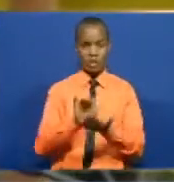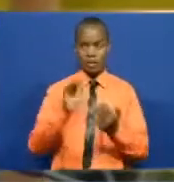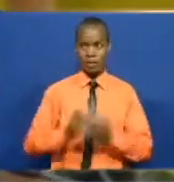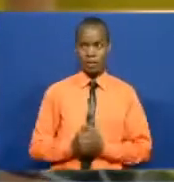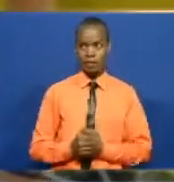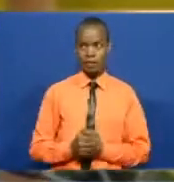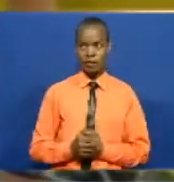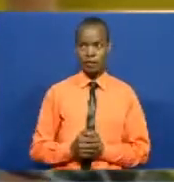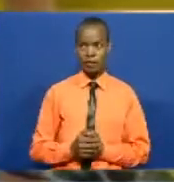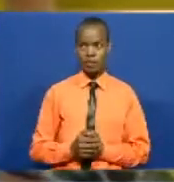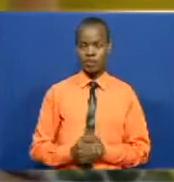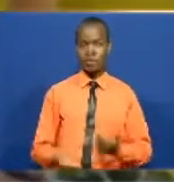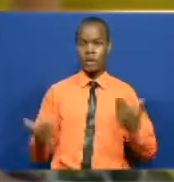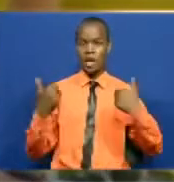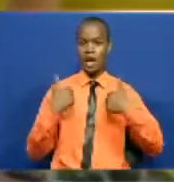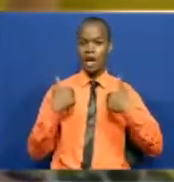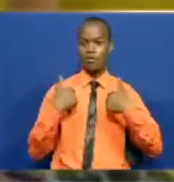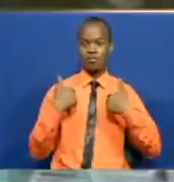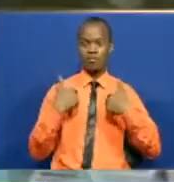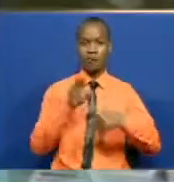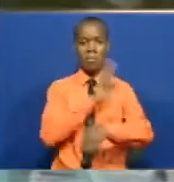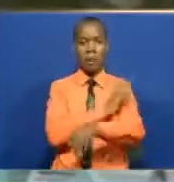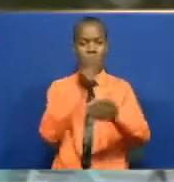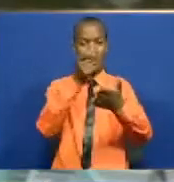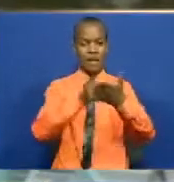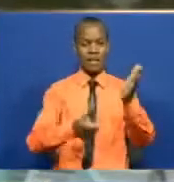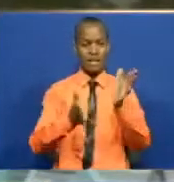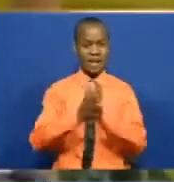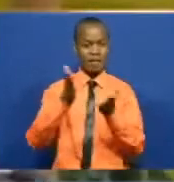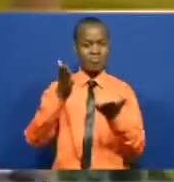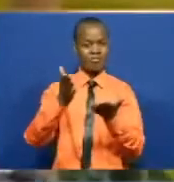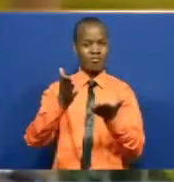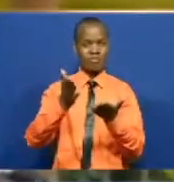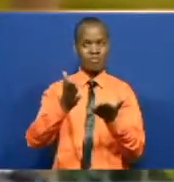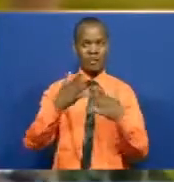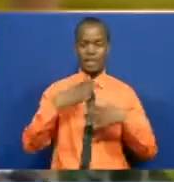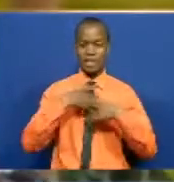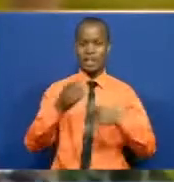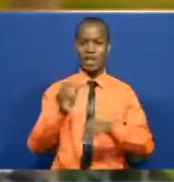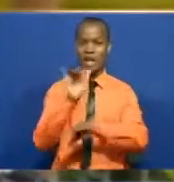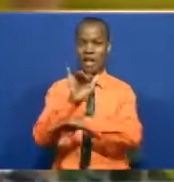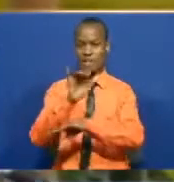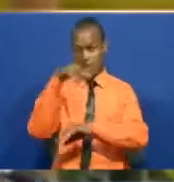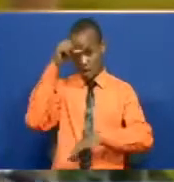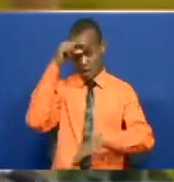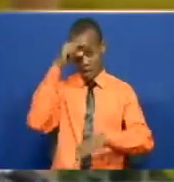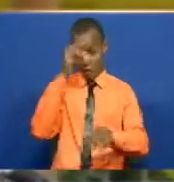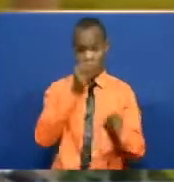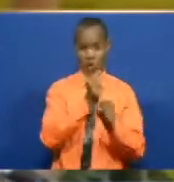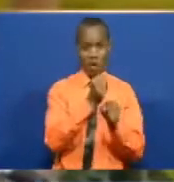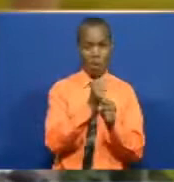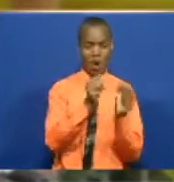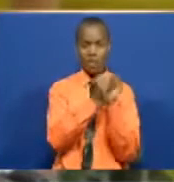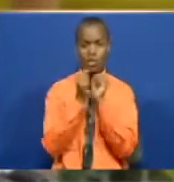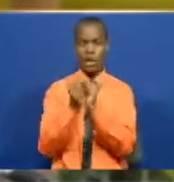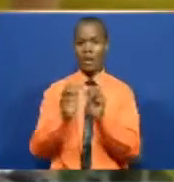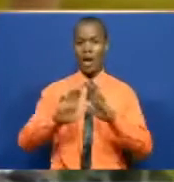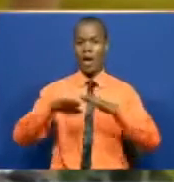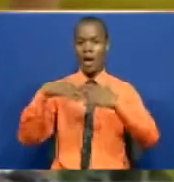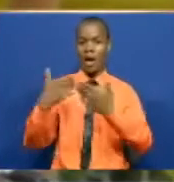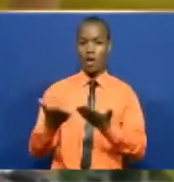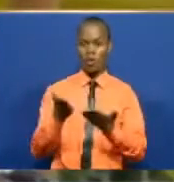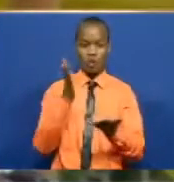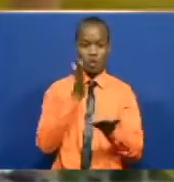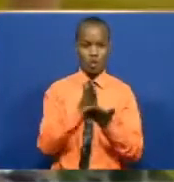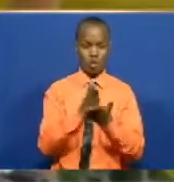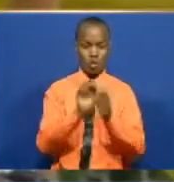power. There's the cost of taxes, and then the cost of interest. We want to ask the government, let us work together so we see how we can lower